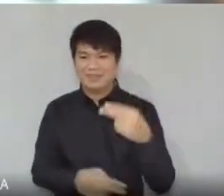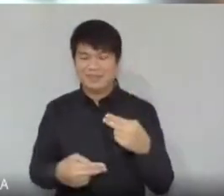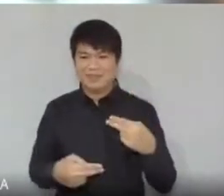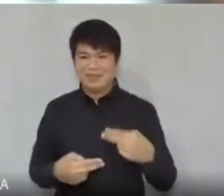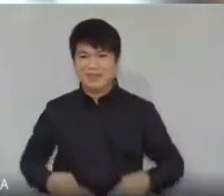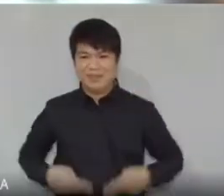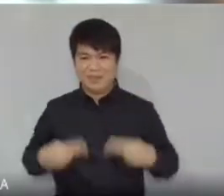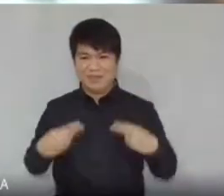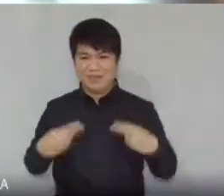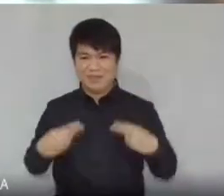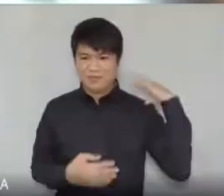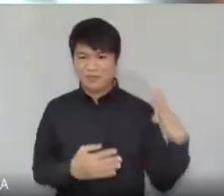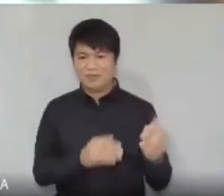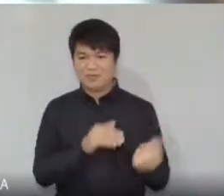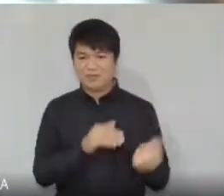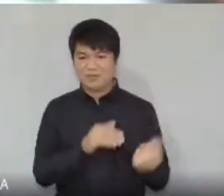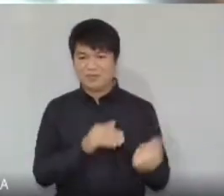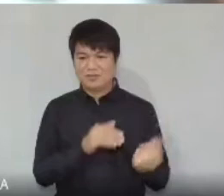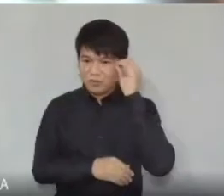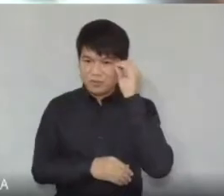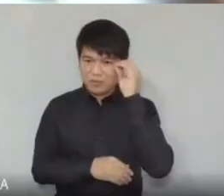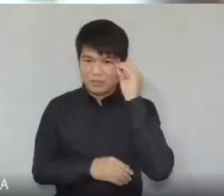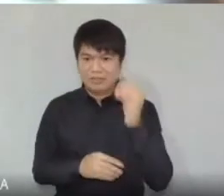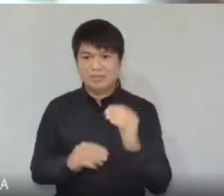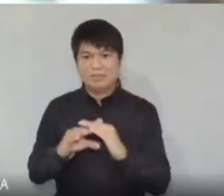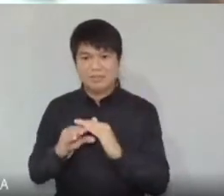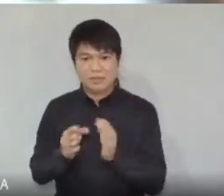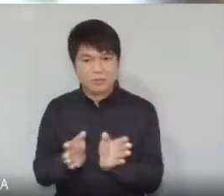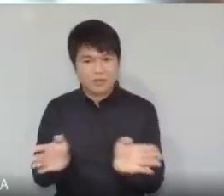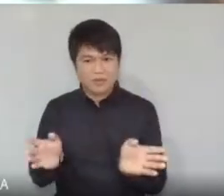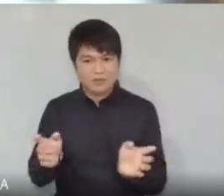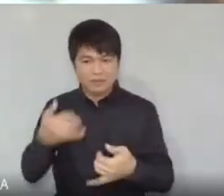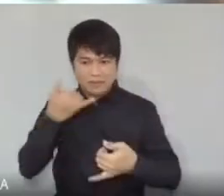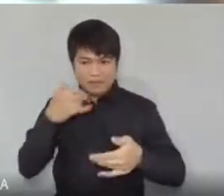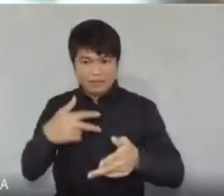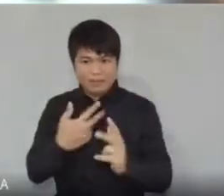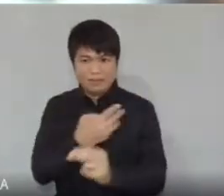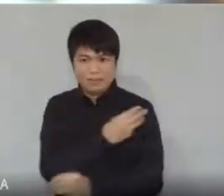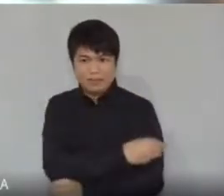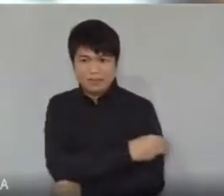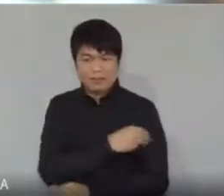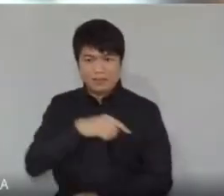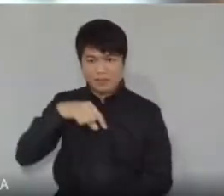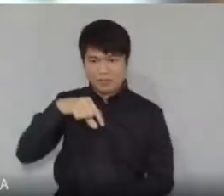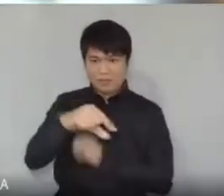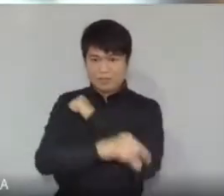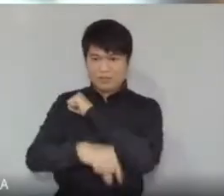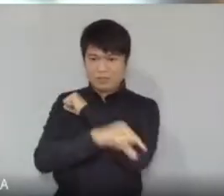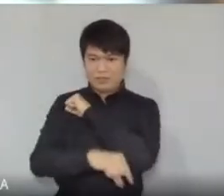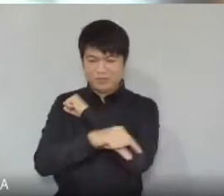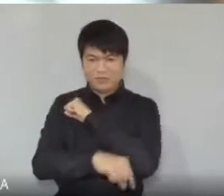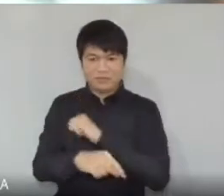Grace Domingo, who initiated the province-wide telemedicine 2018. For